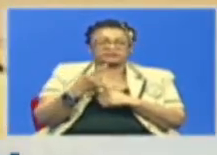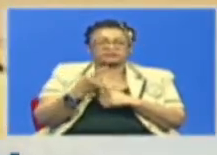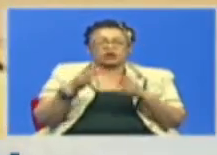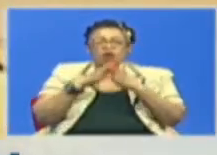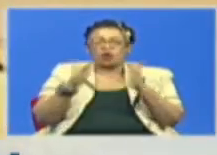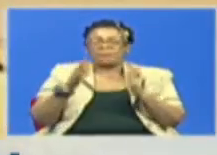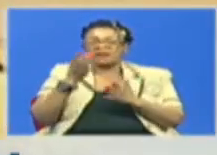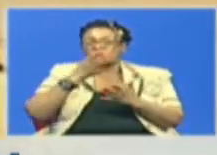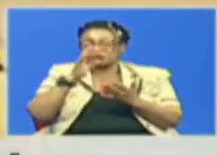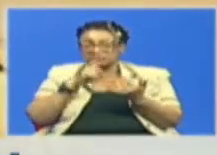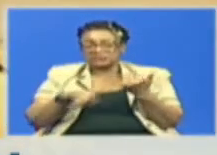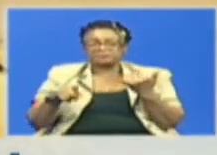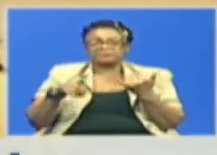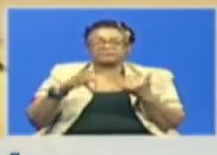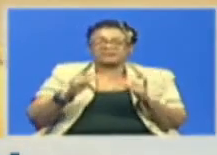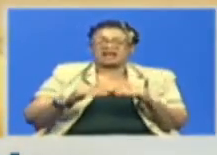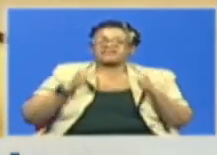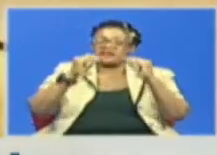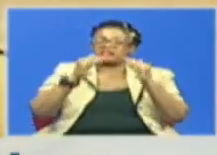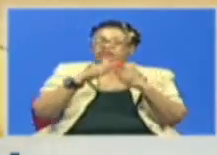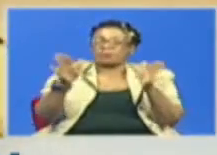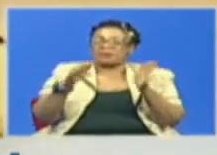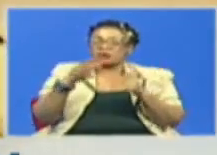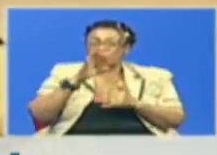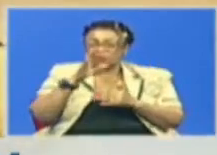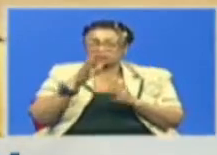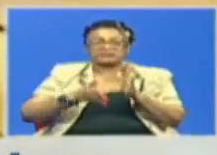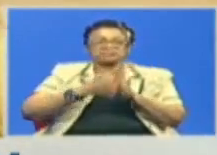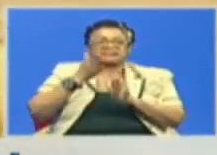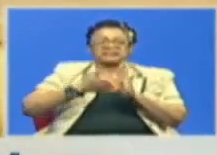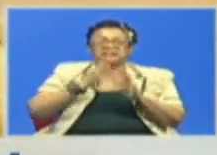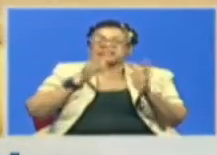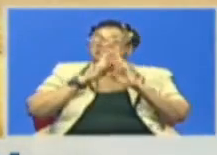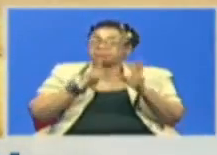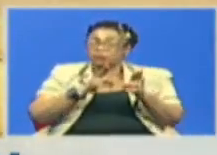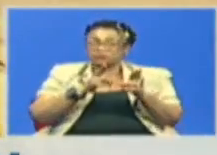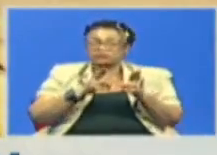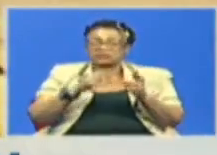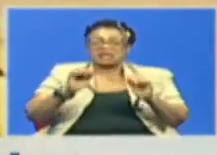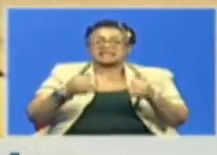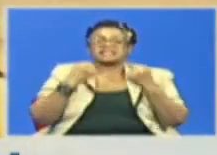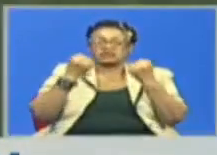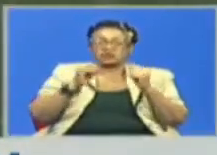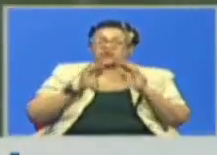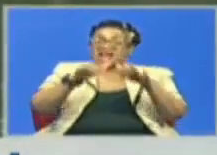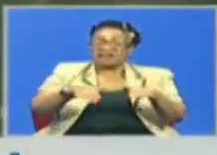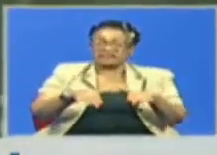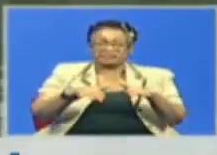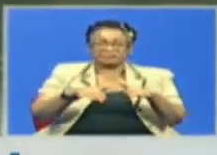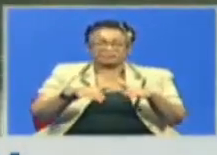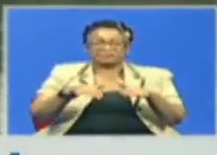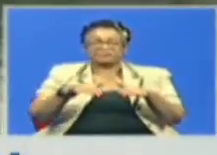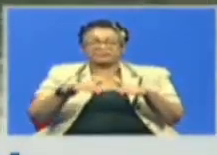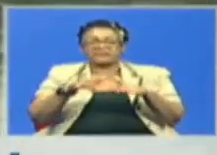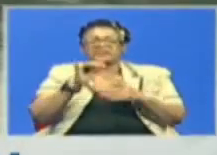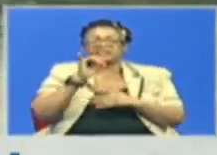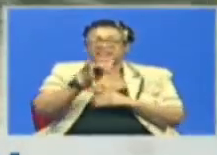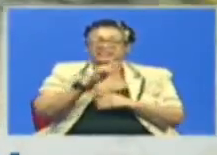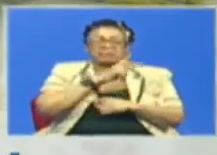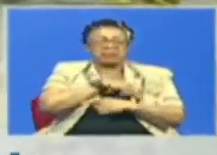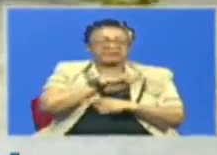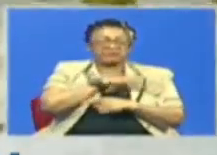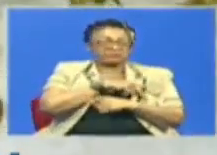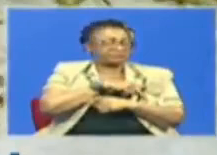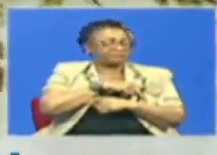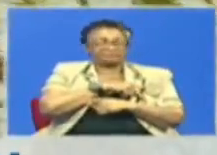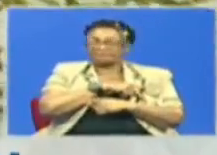water, advanced open water, emergency first response, rescue diver, dive master. His passion is not a seabed